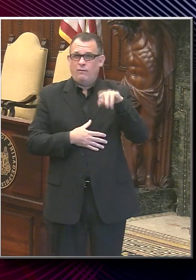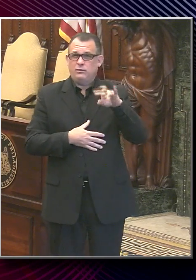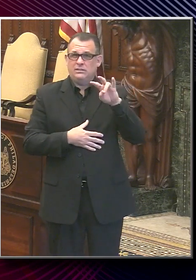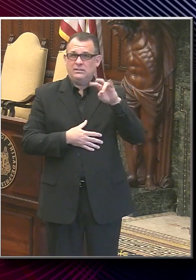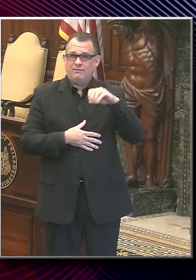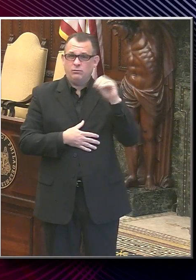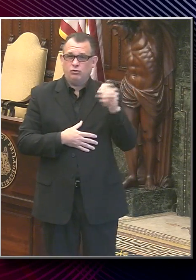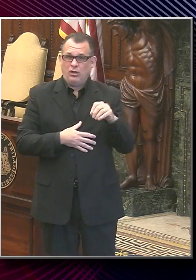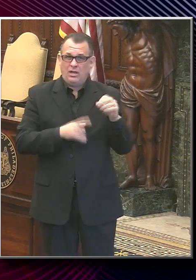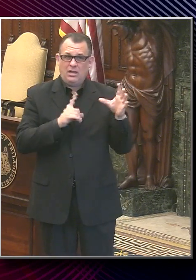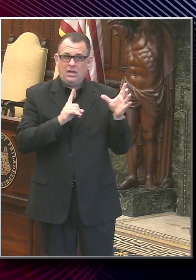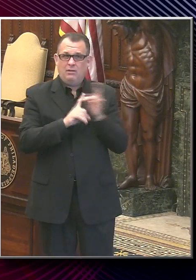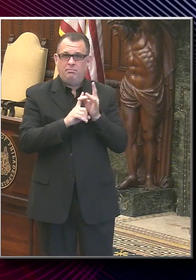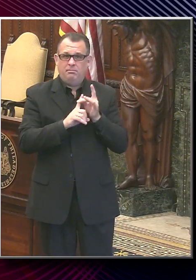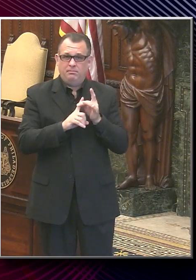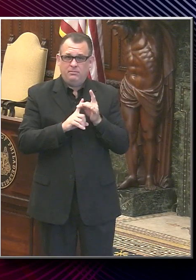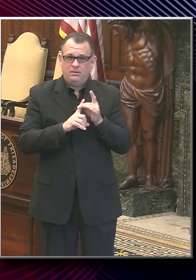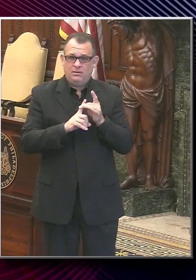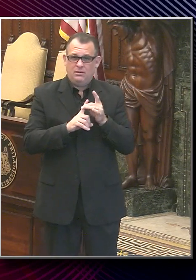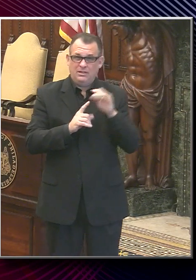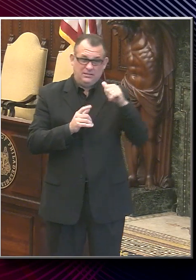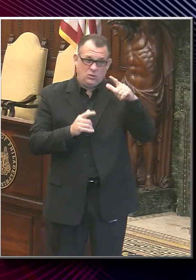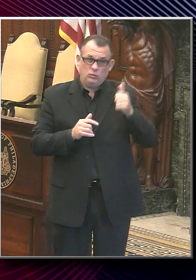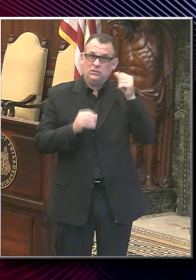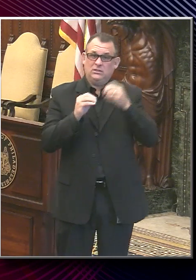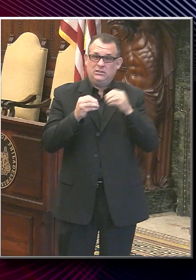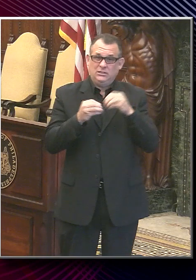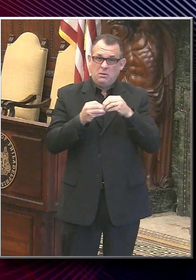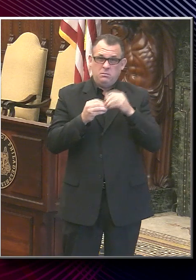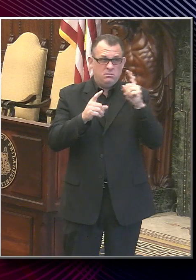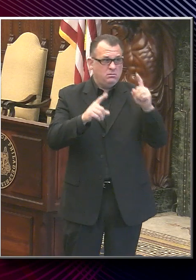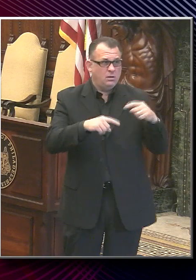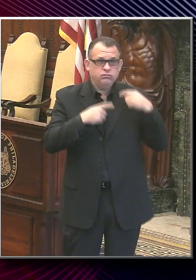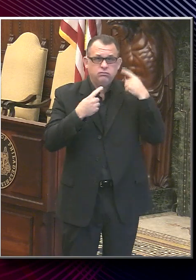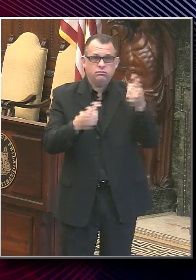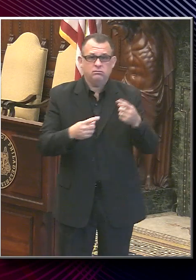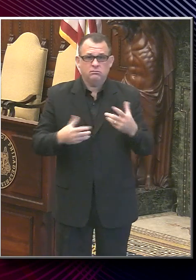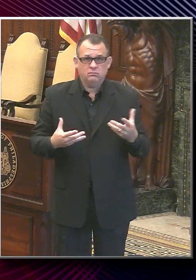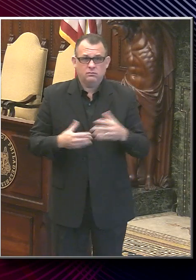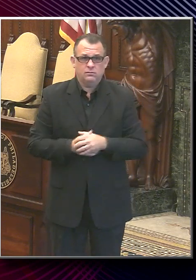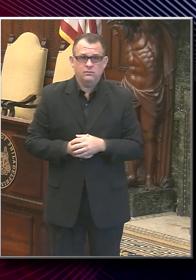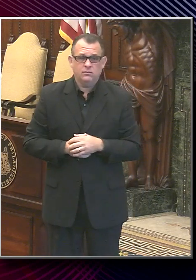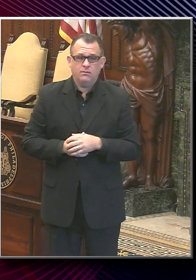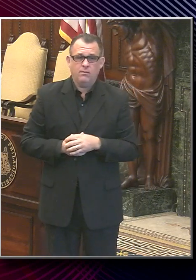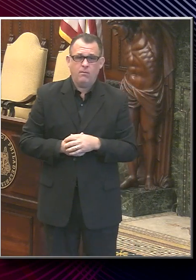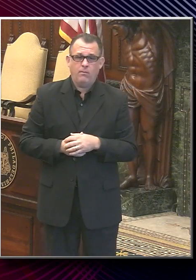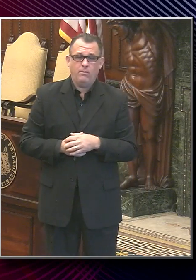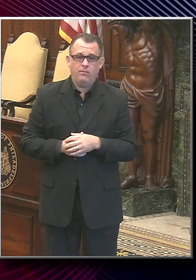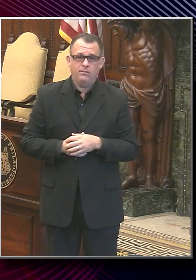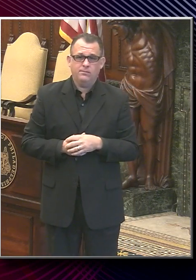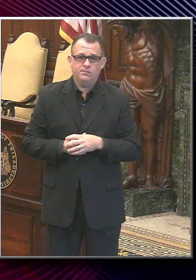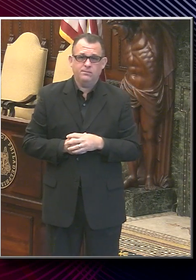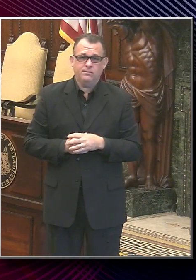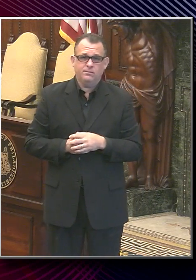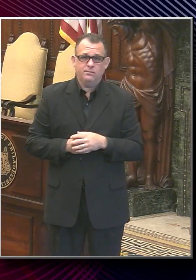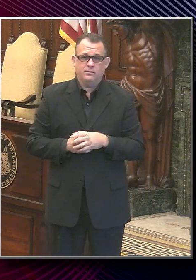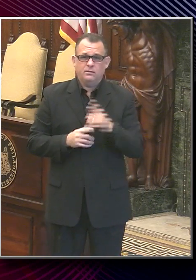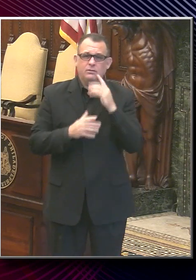positive. And that's the lowest weekly percent positivity yet that we've seen yet. We've been between 5% and